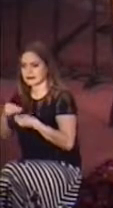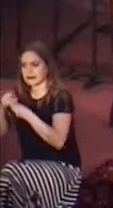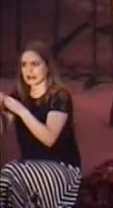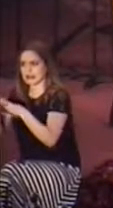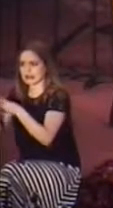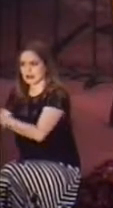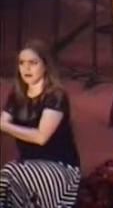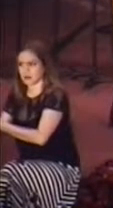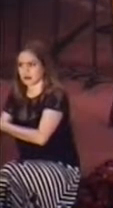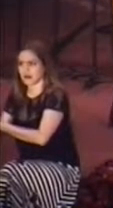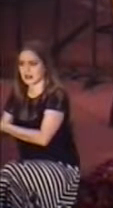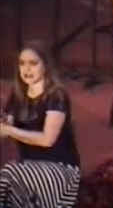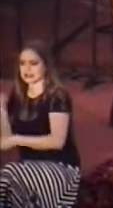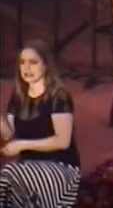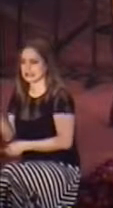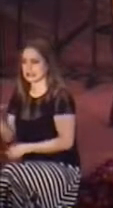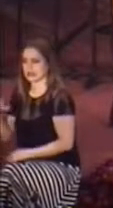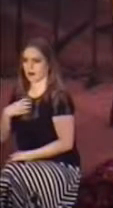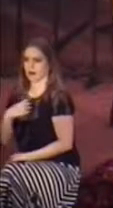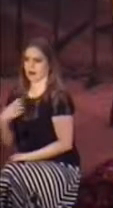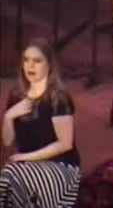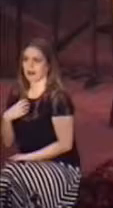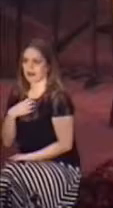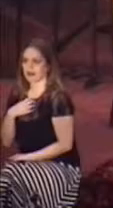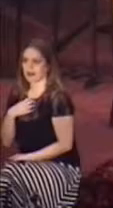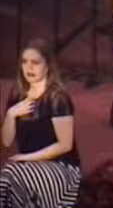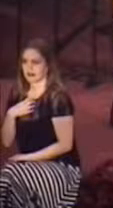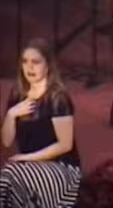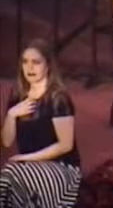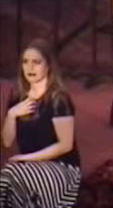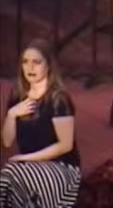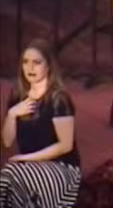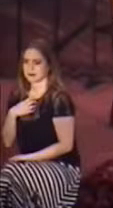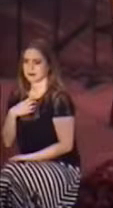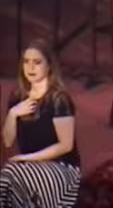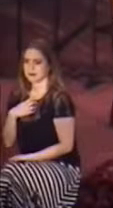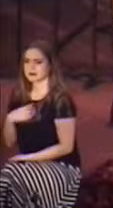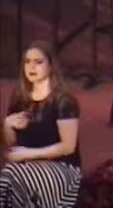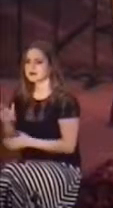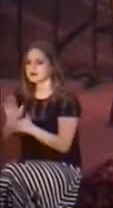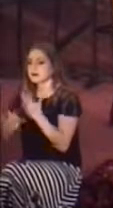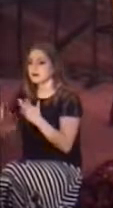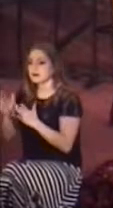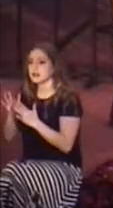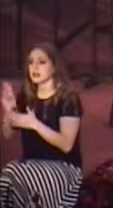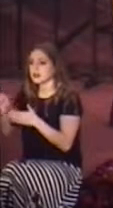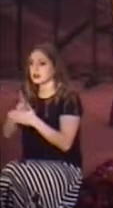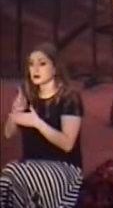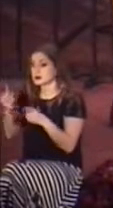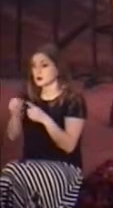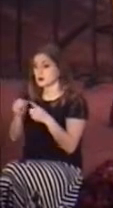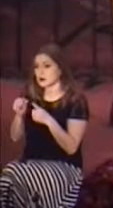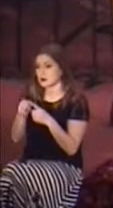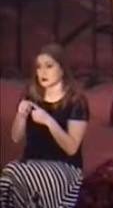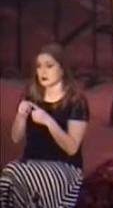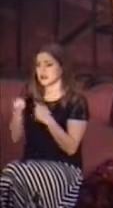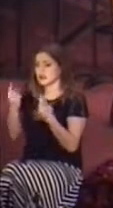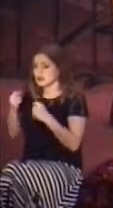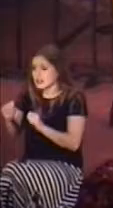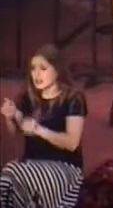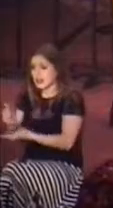that. That was in John 12 and 13. But Jesus, he did use these words in trying to